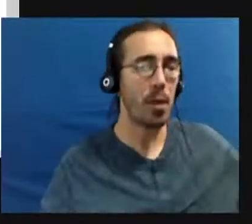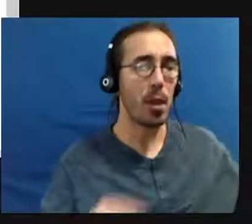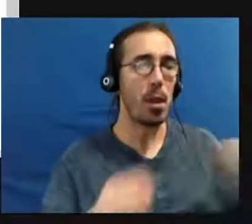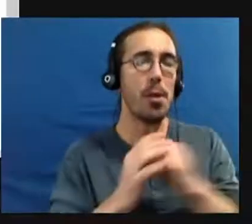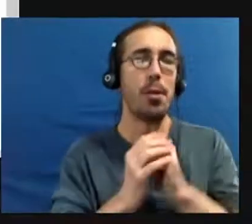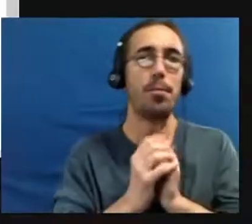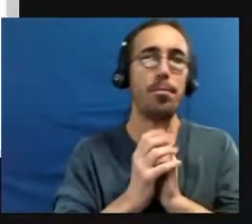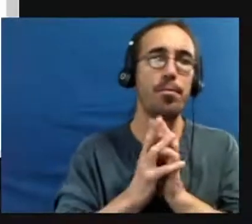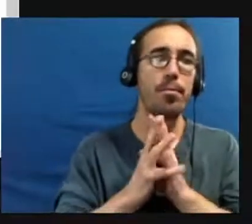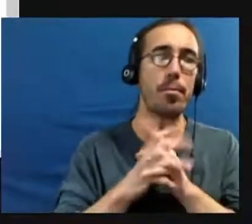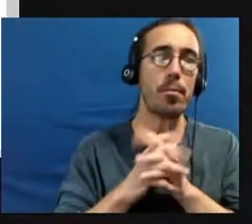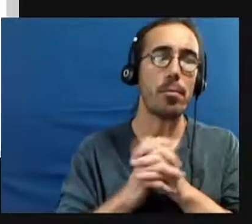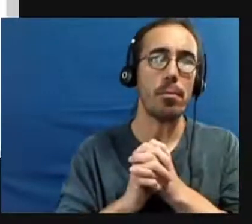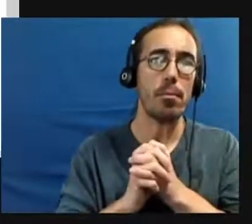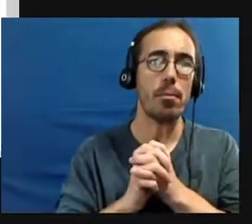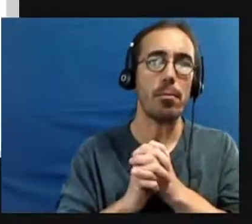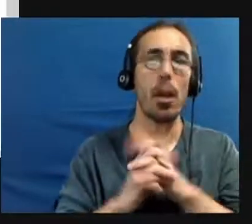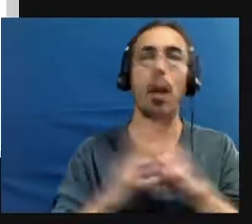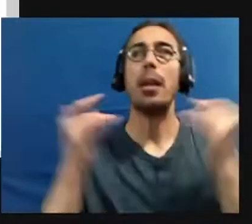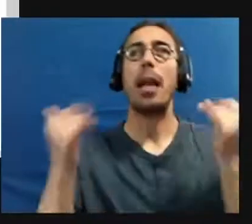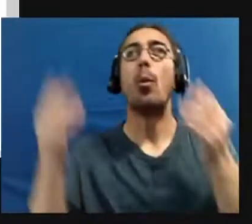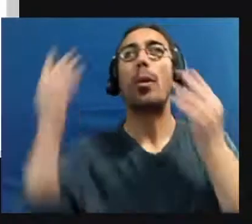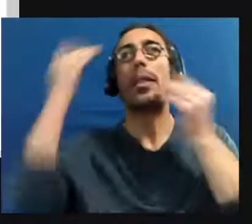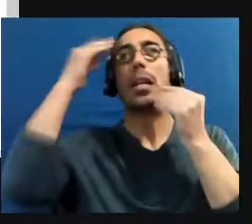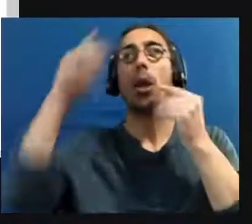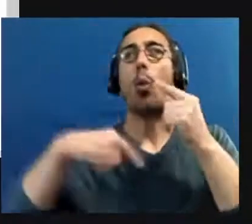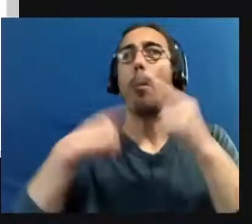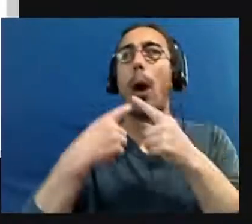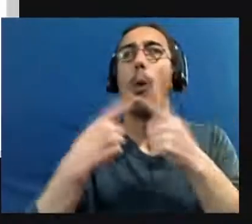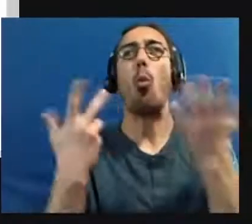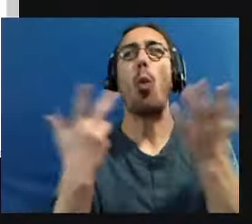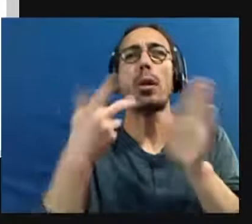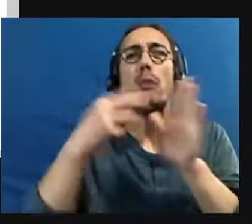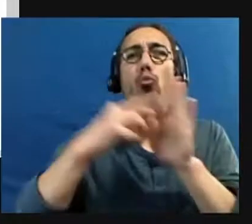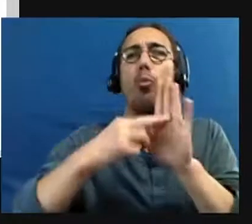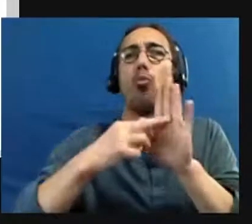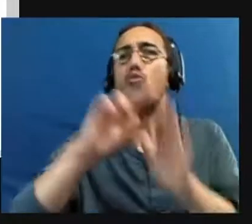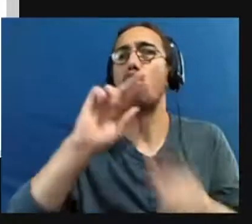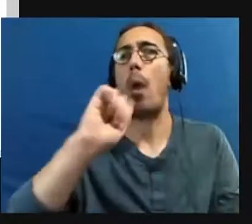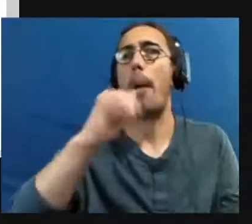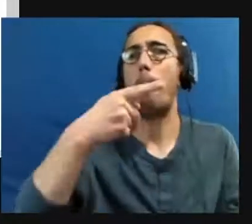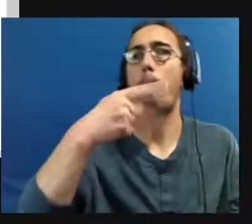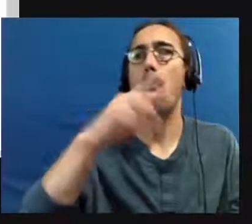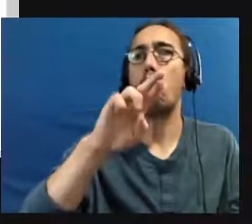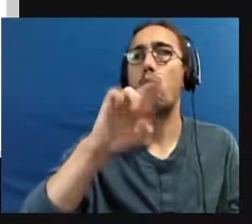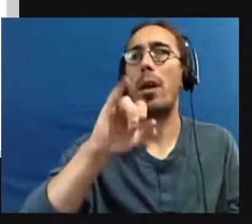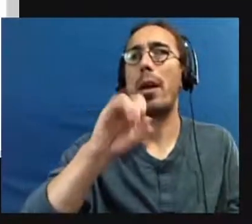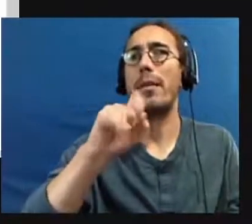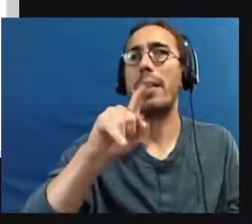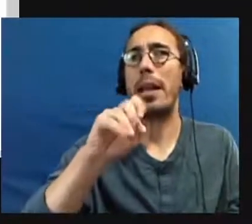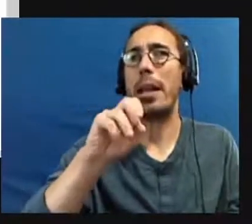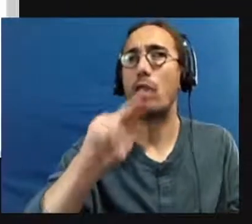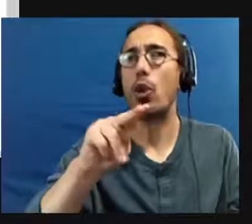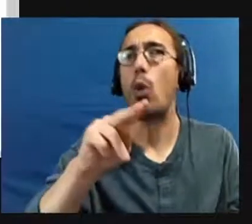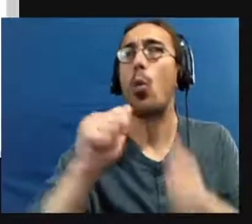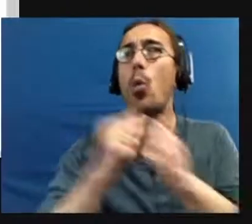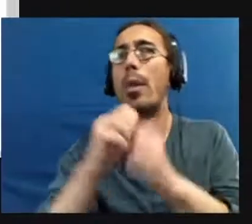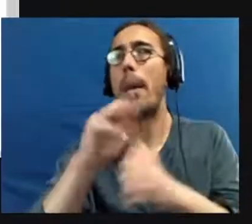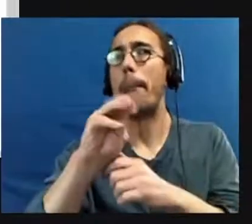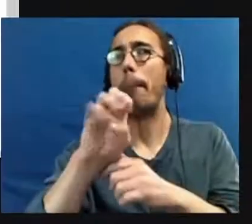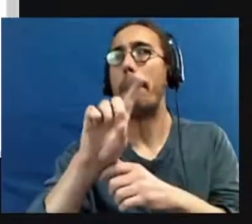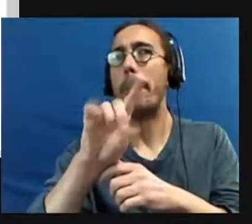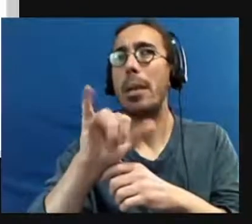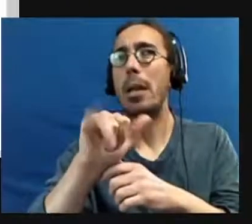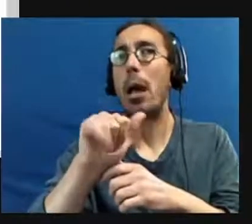So now that's got us thinking about, what is representation? So when I'm saying representation in media, what am I really talking